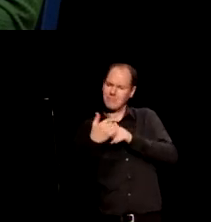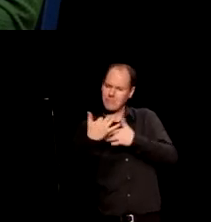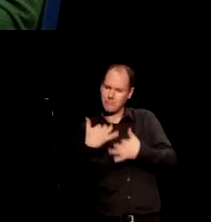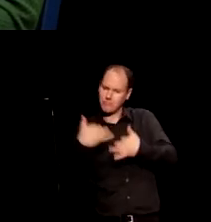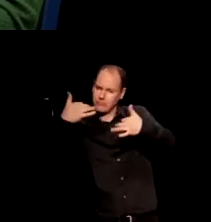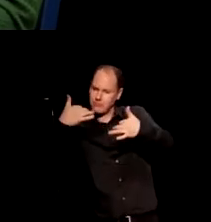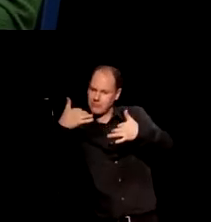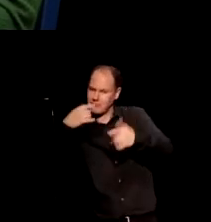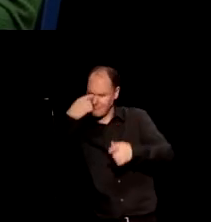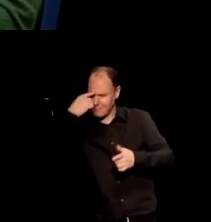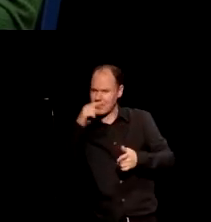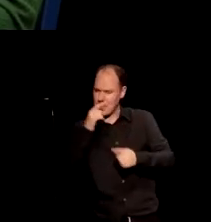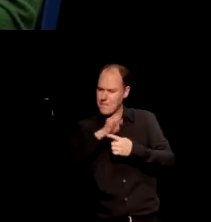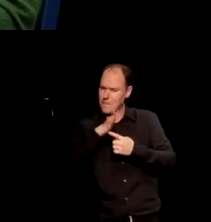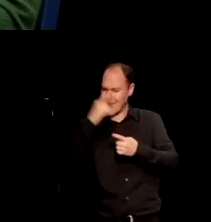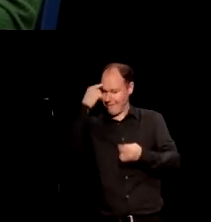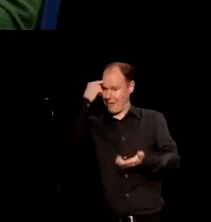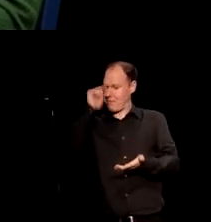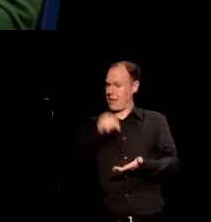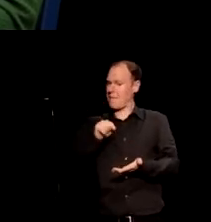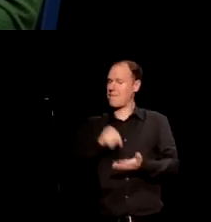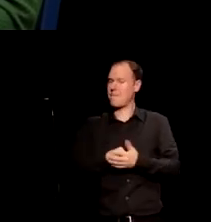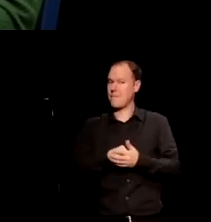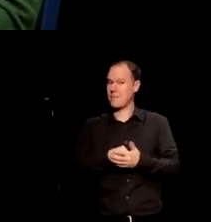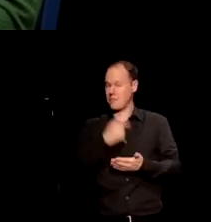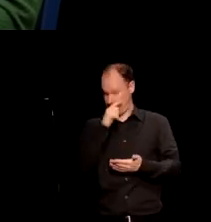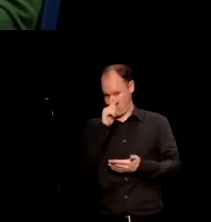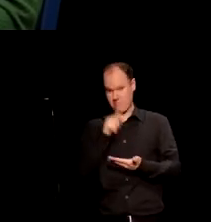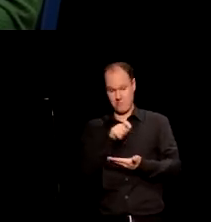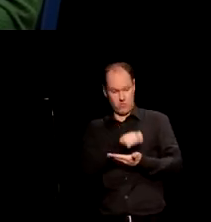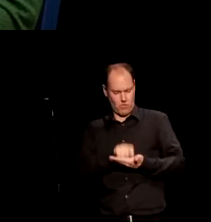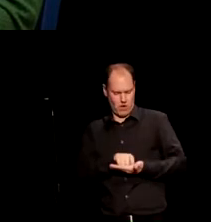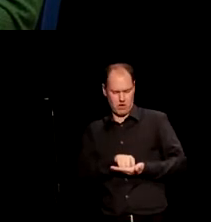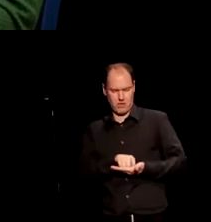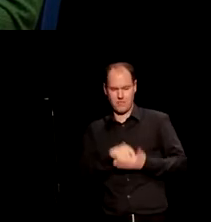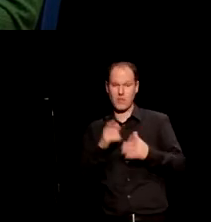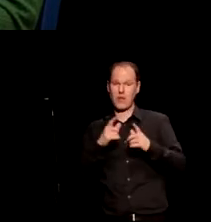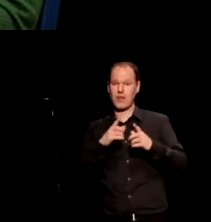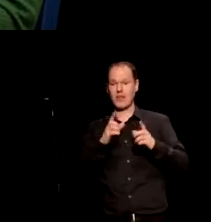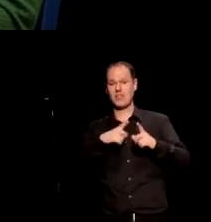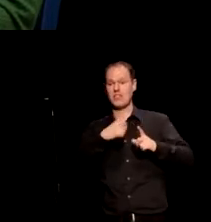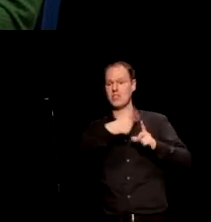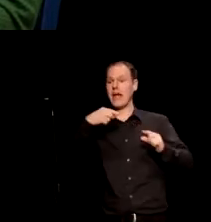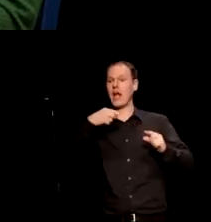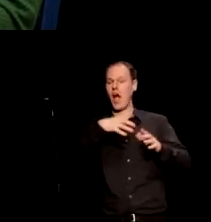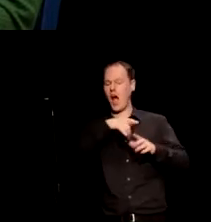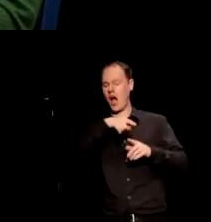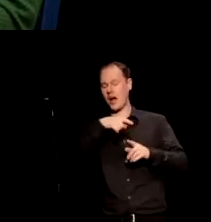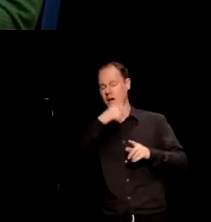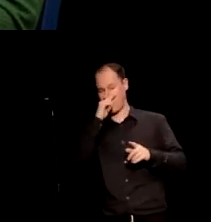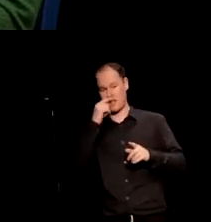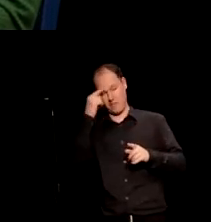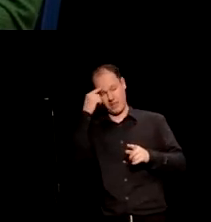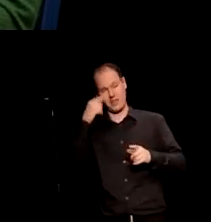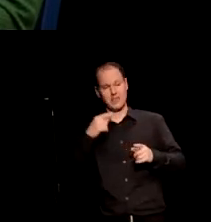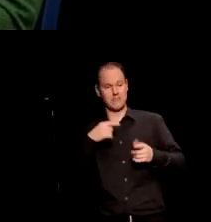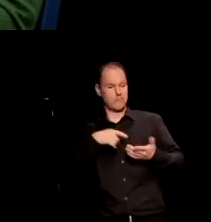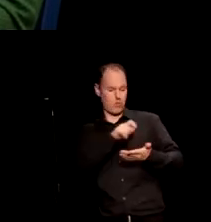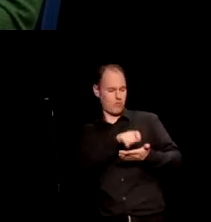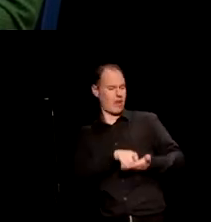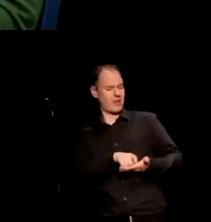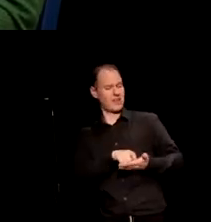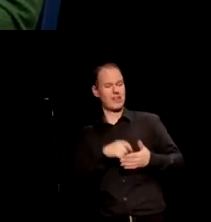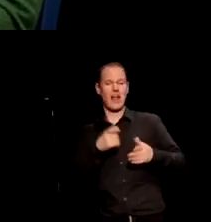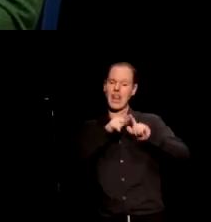the writing here that is certainly with the Jamaican text, that there's a freeness and